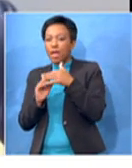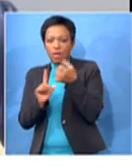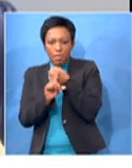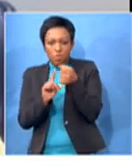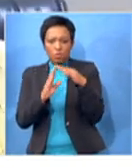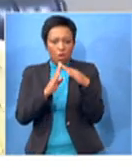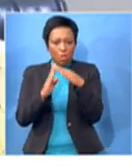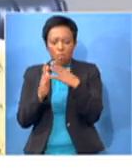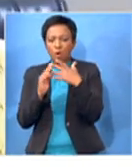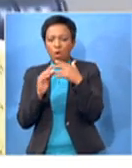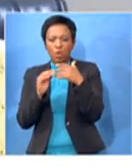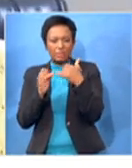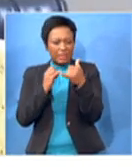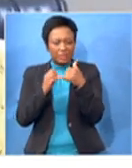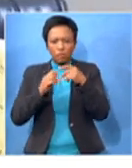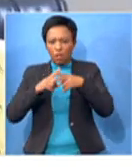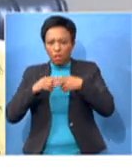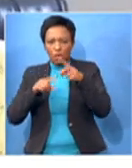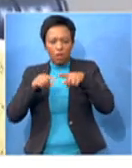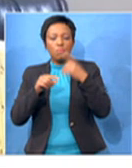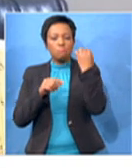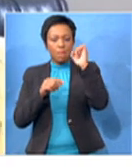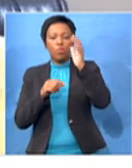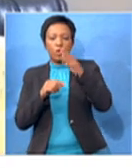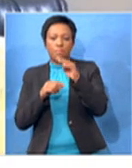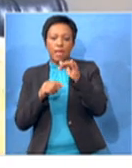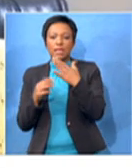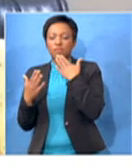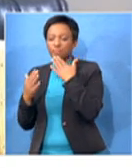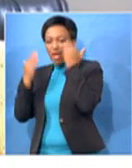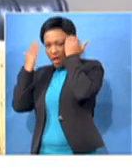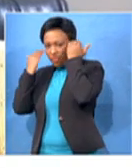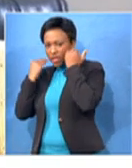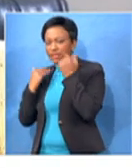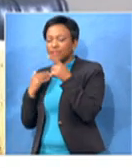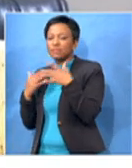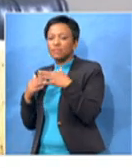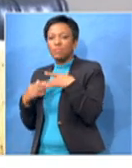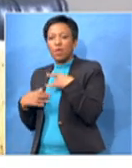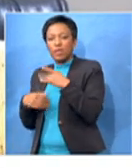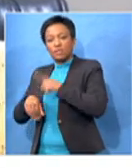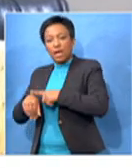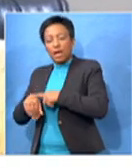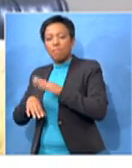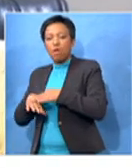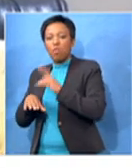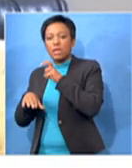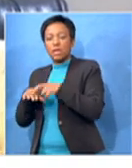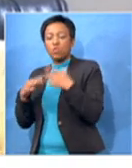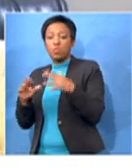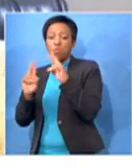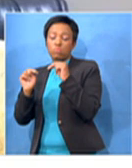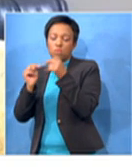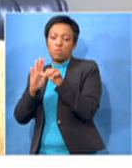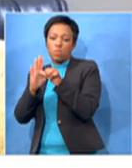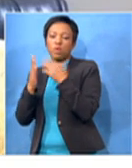cases. Okay, Advocate Brenda Madumise, great chatting to you. I wish we had more time, to tackle this matter of national importance. Thank you so much for your